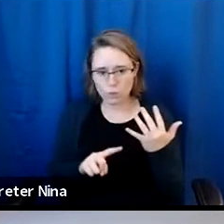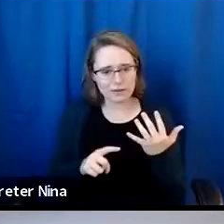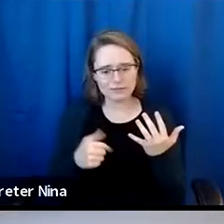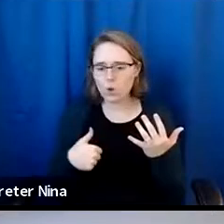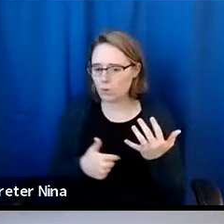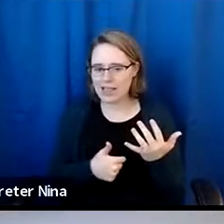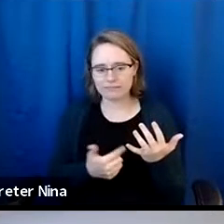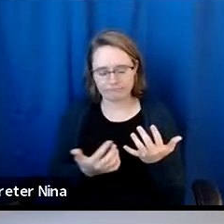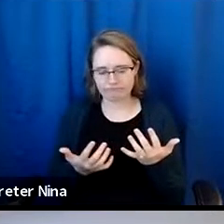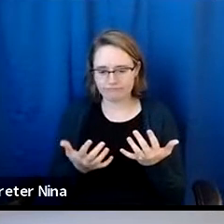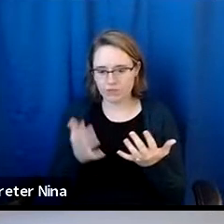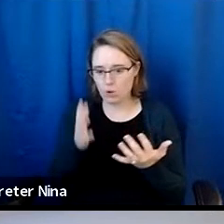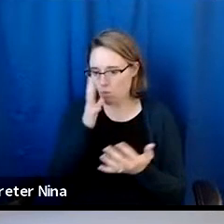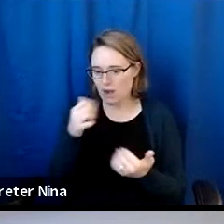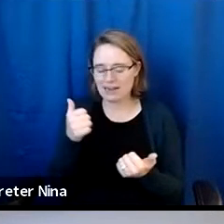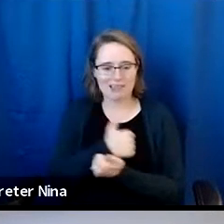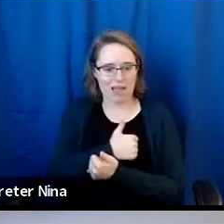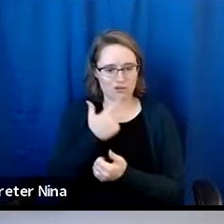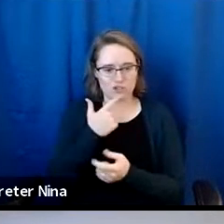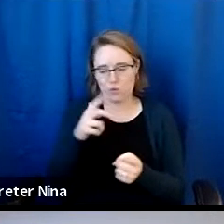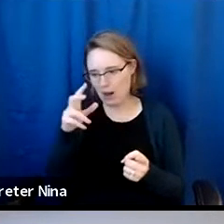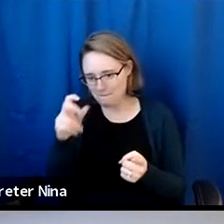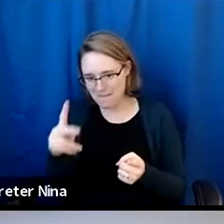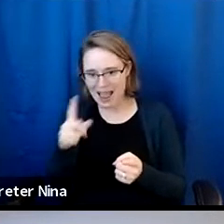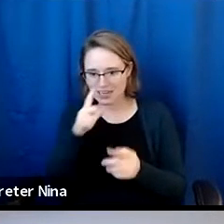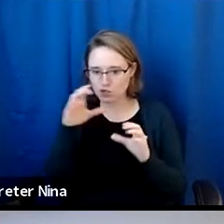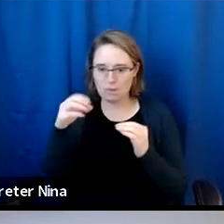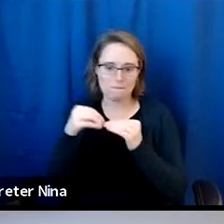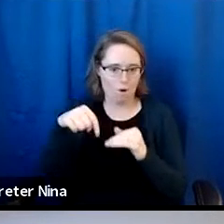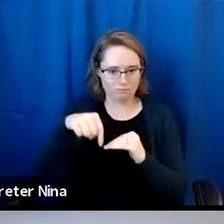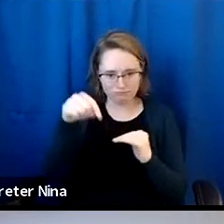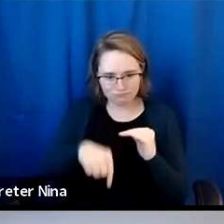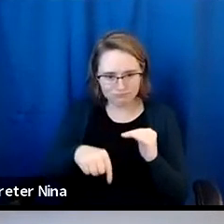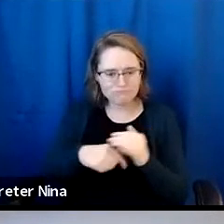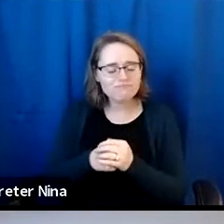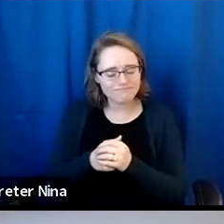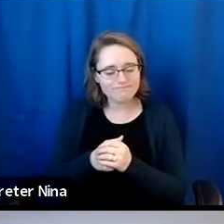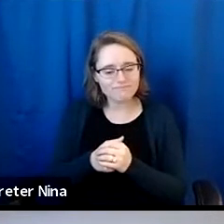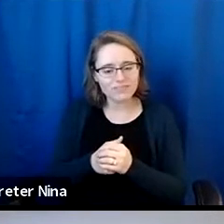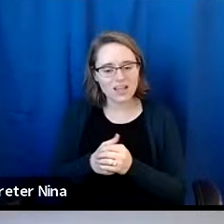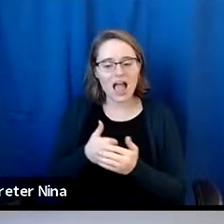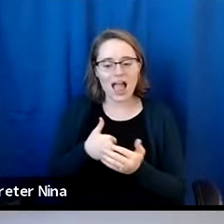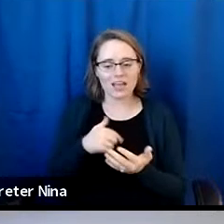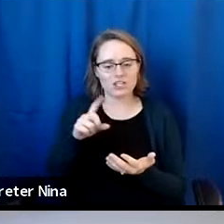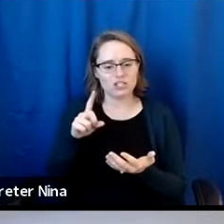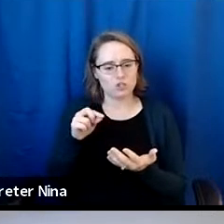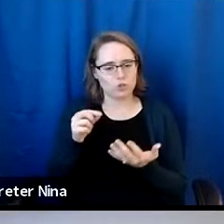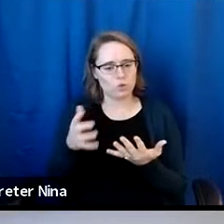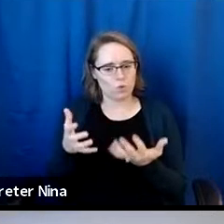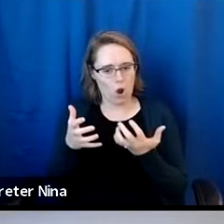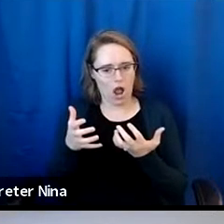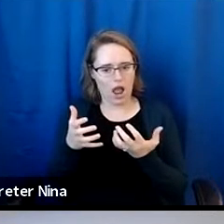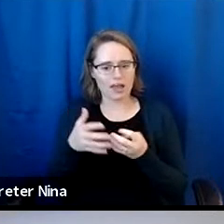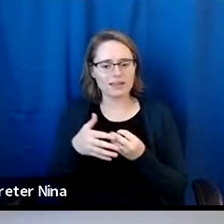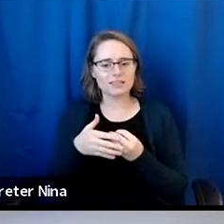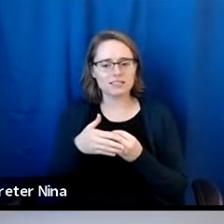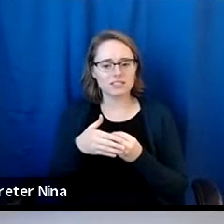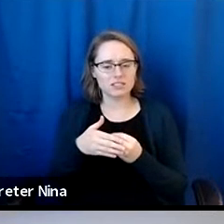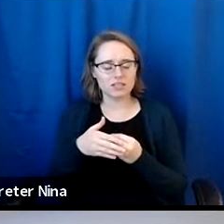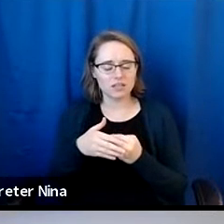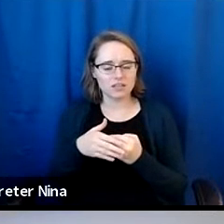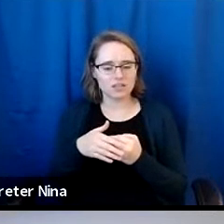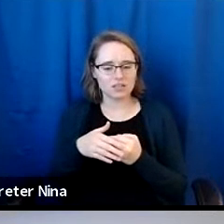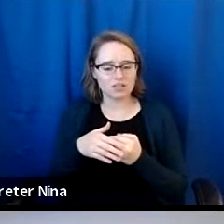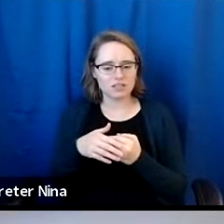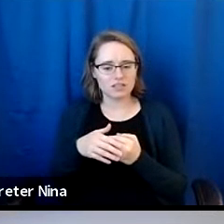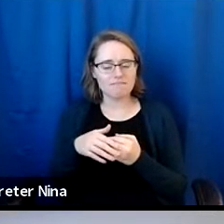we're would love to come back and do a deeper dive. But I do want to kind of come off of this